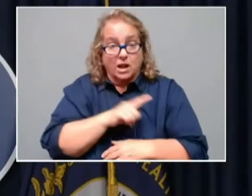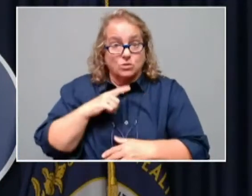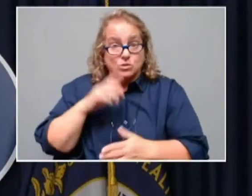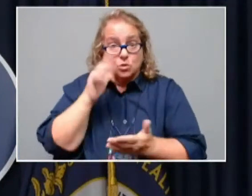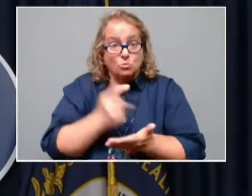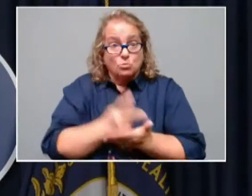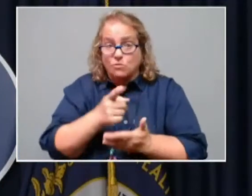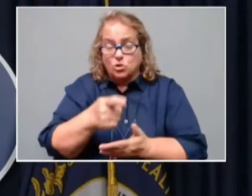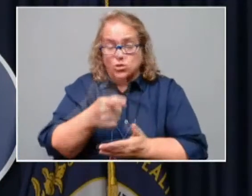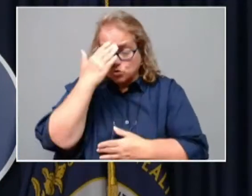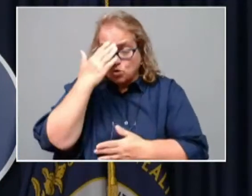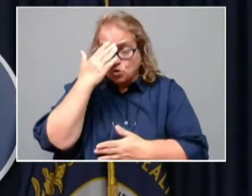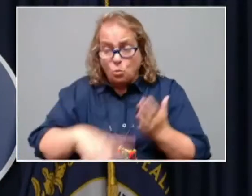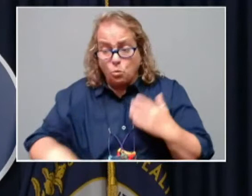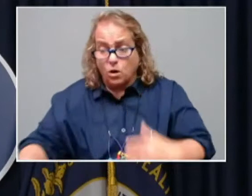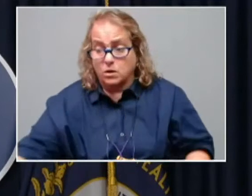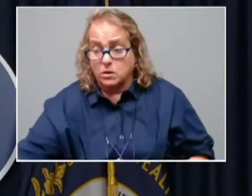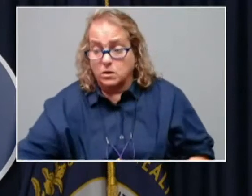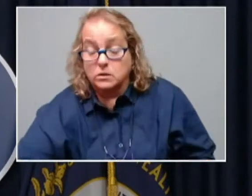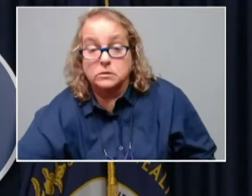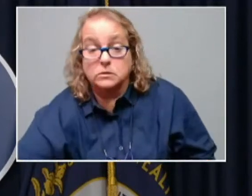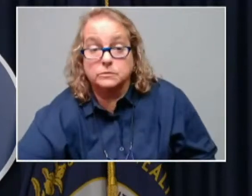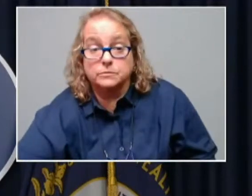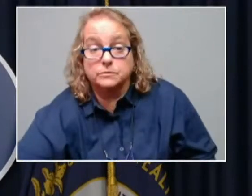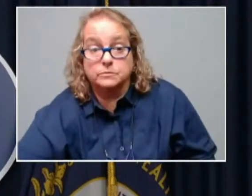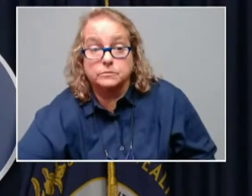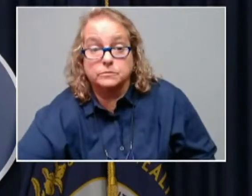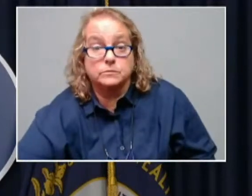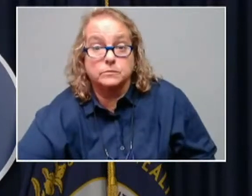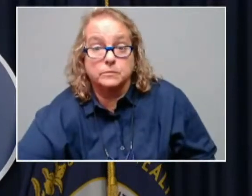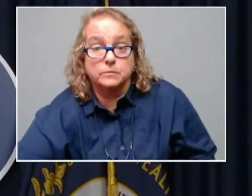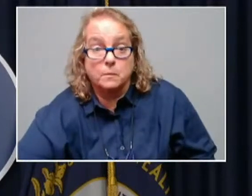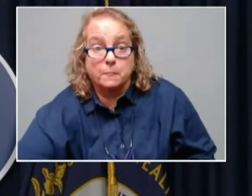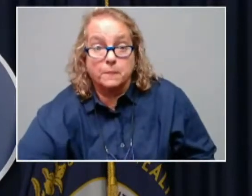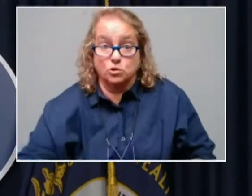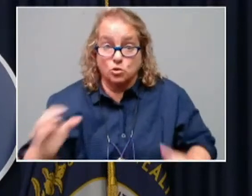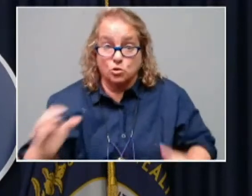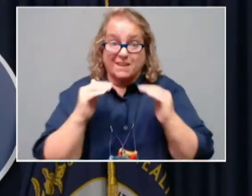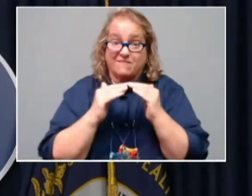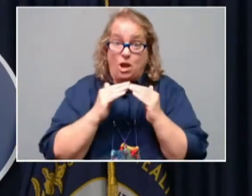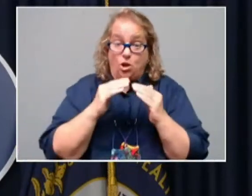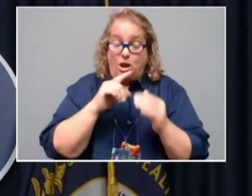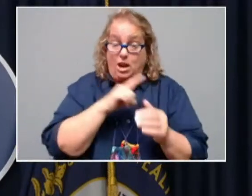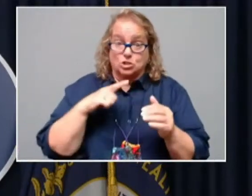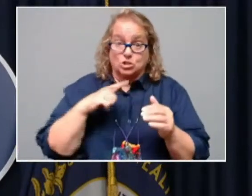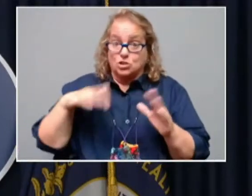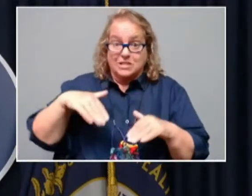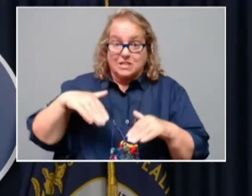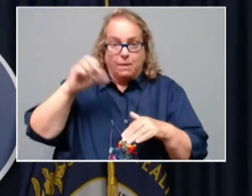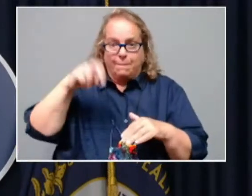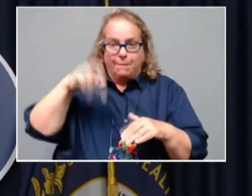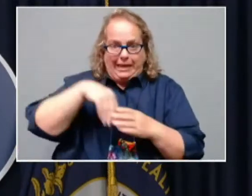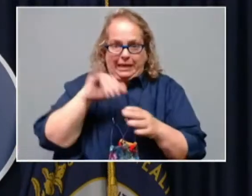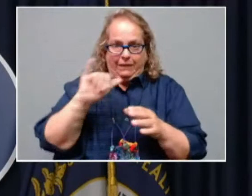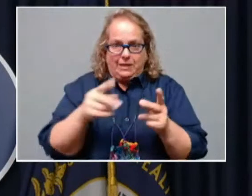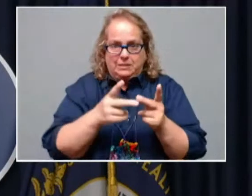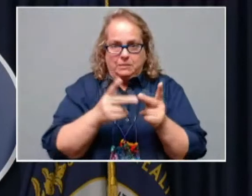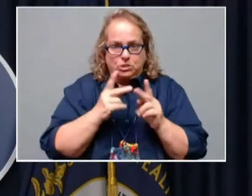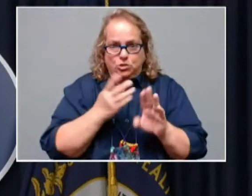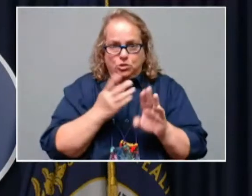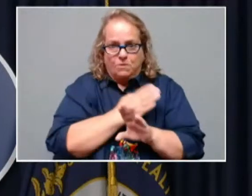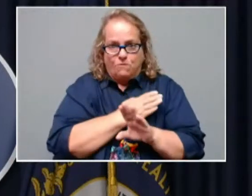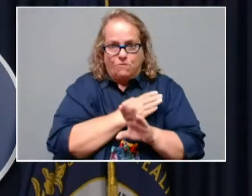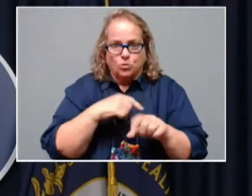know. They, to be fair, they haven't been in this position before, making this